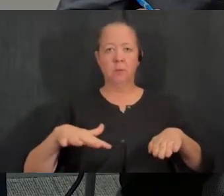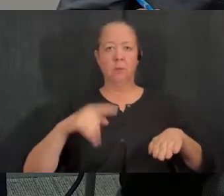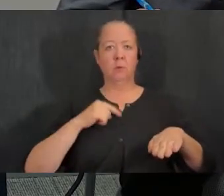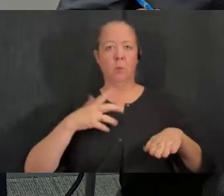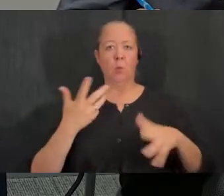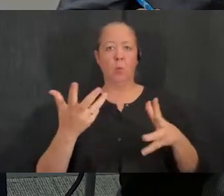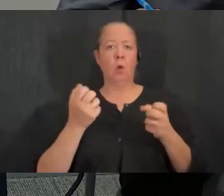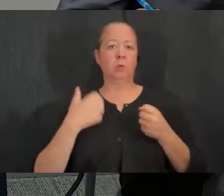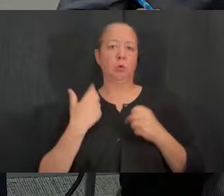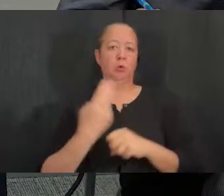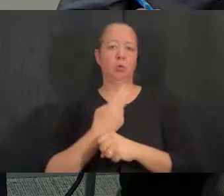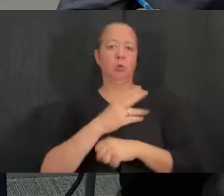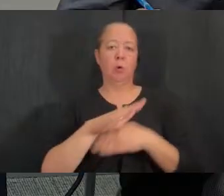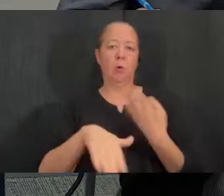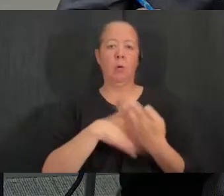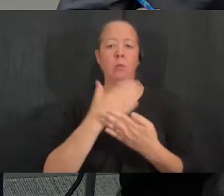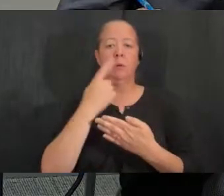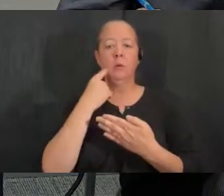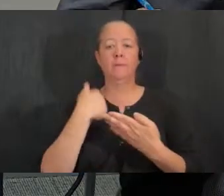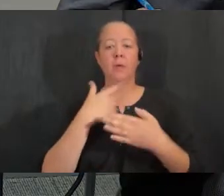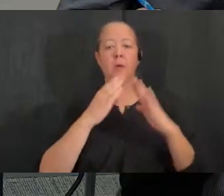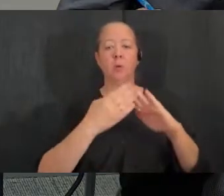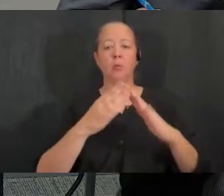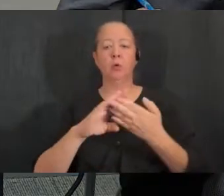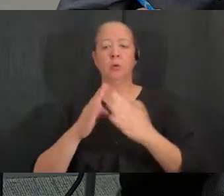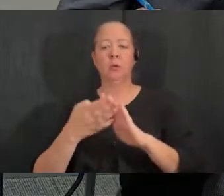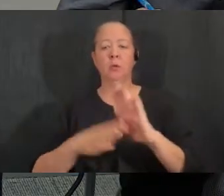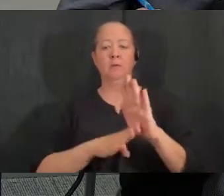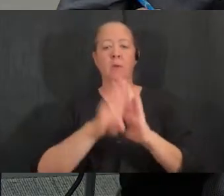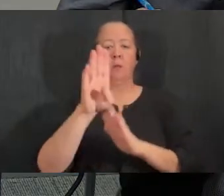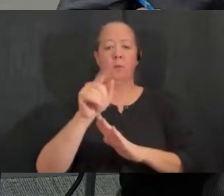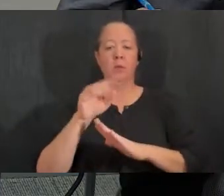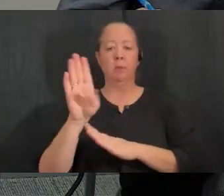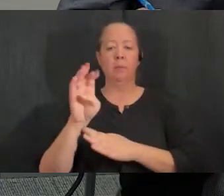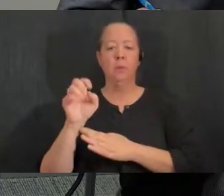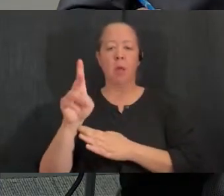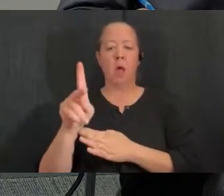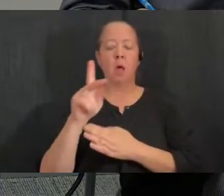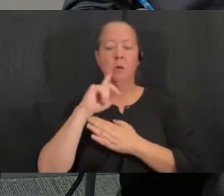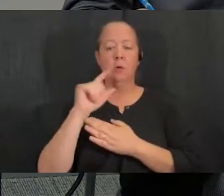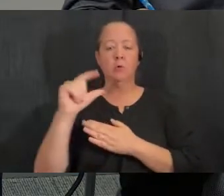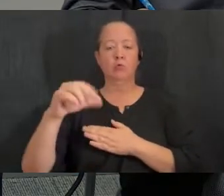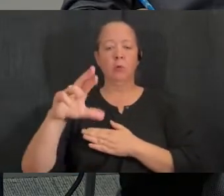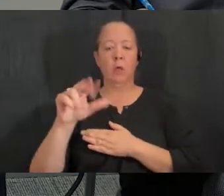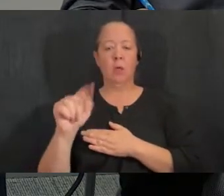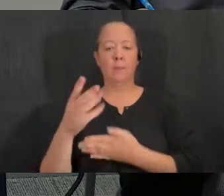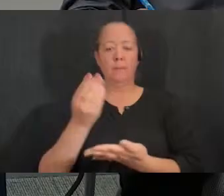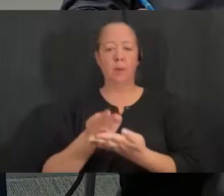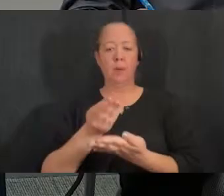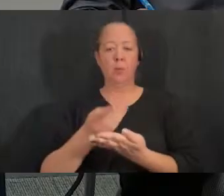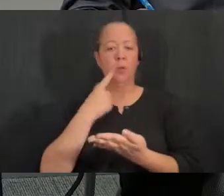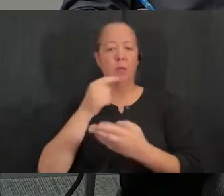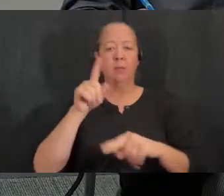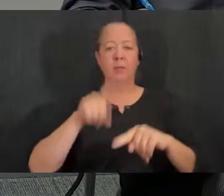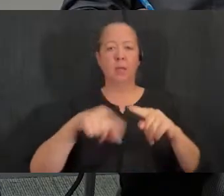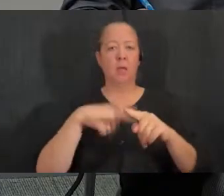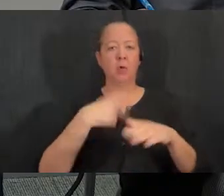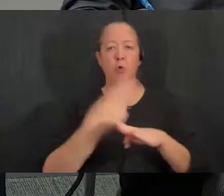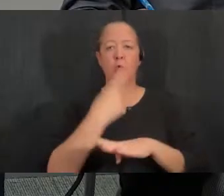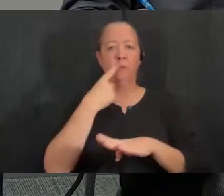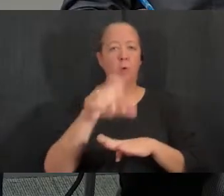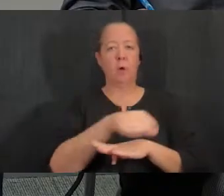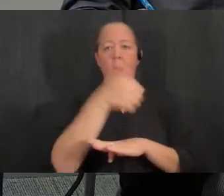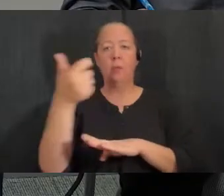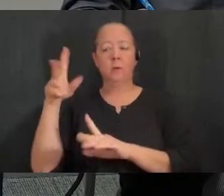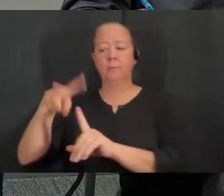of the community development block grant money because we can't transfer this outside of what would be the bounds of the project. So